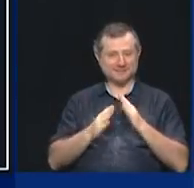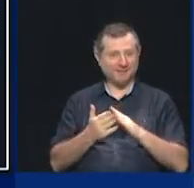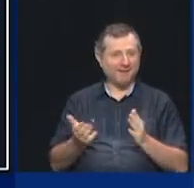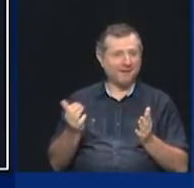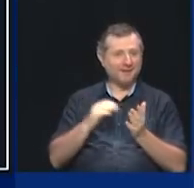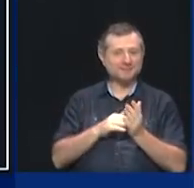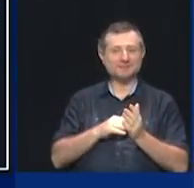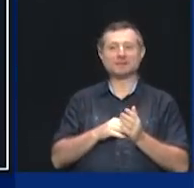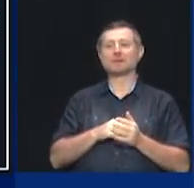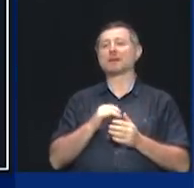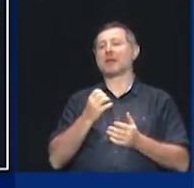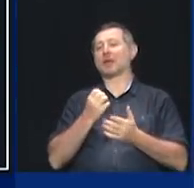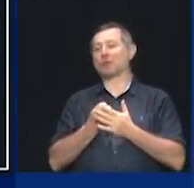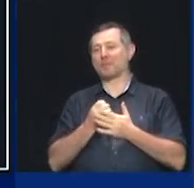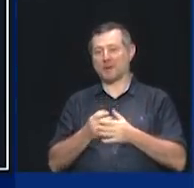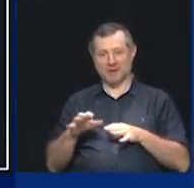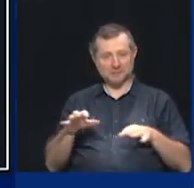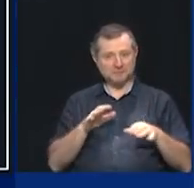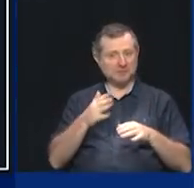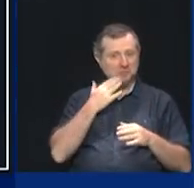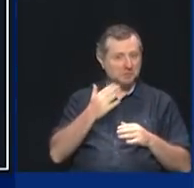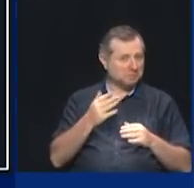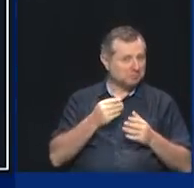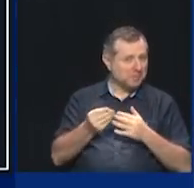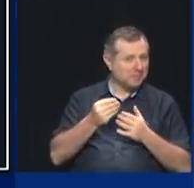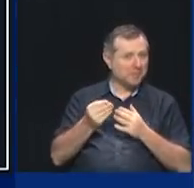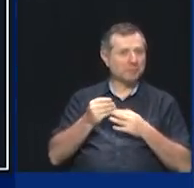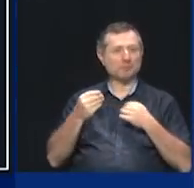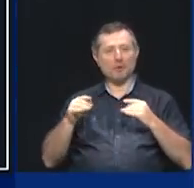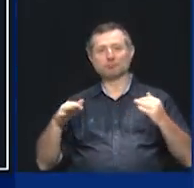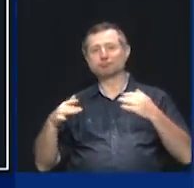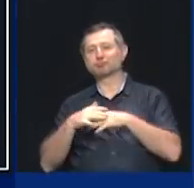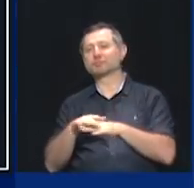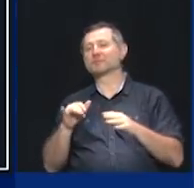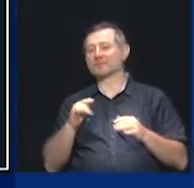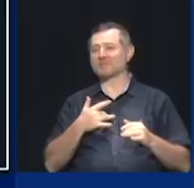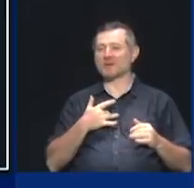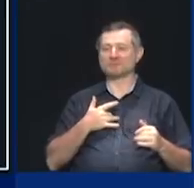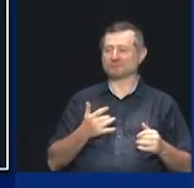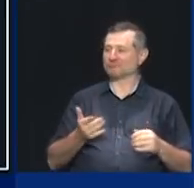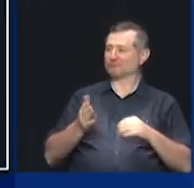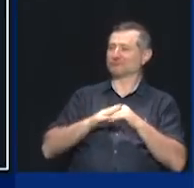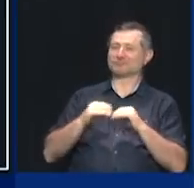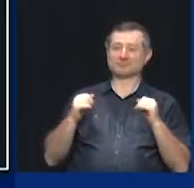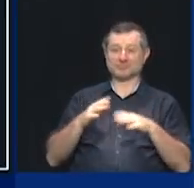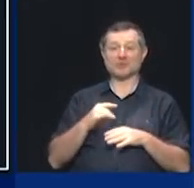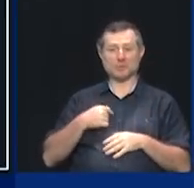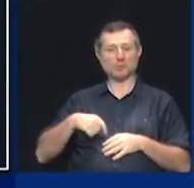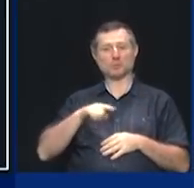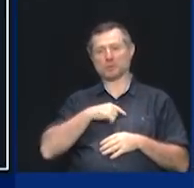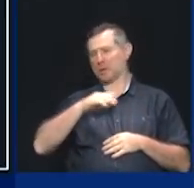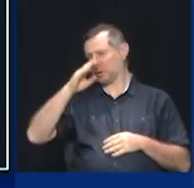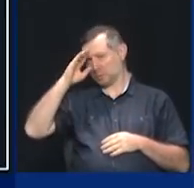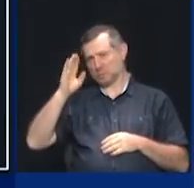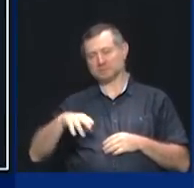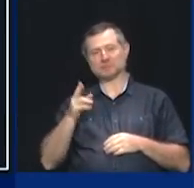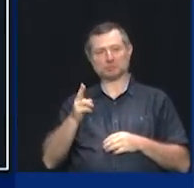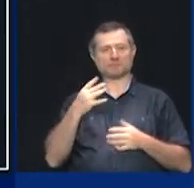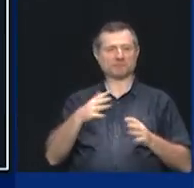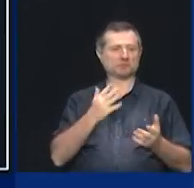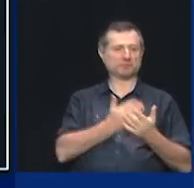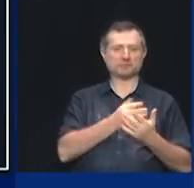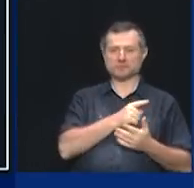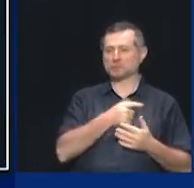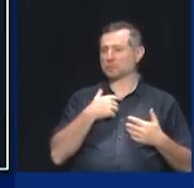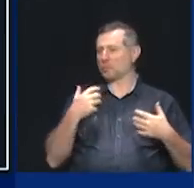activity increases. We know the pattern. We just don't want to relive the pattern. So the future of this